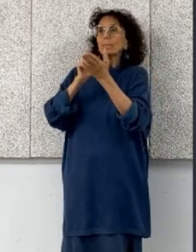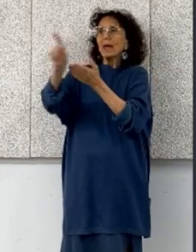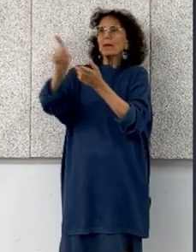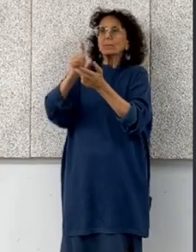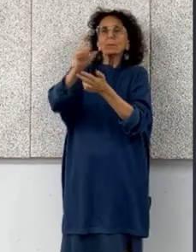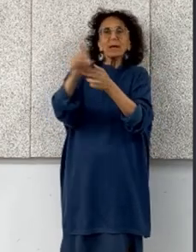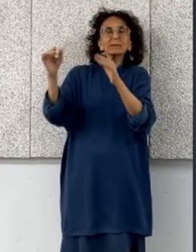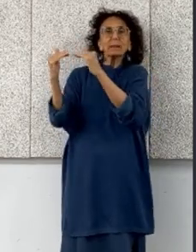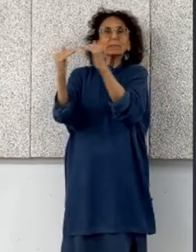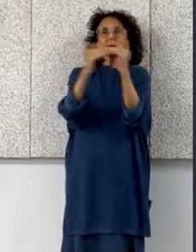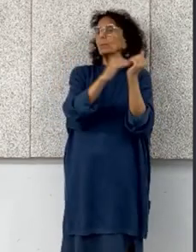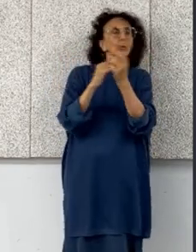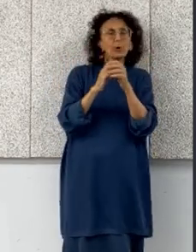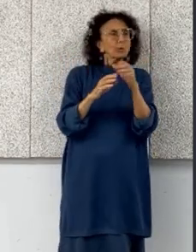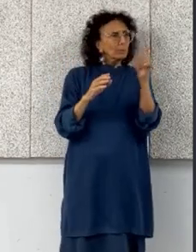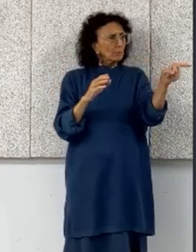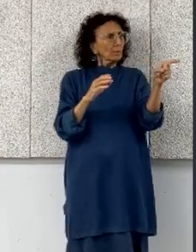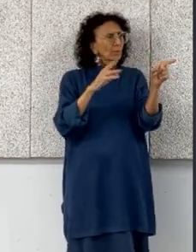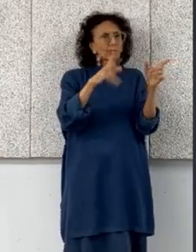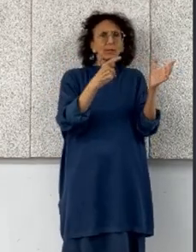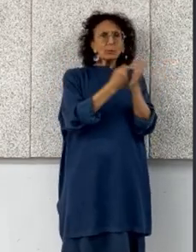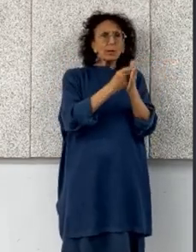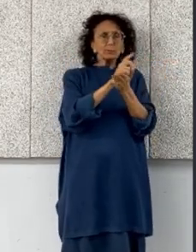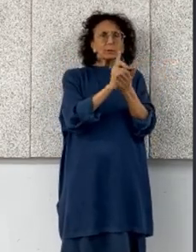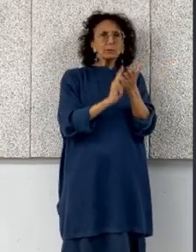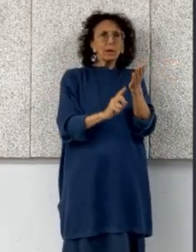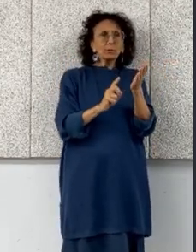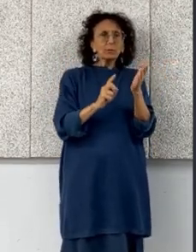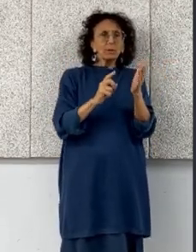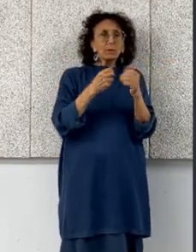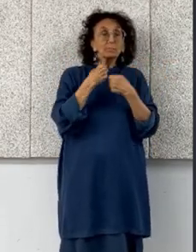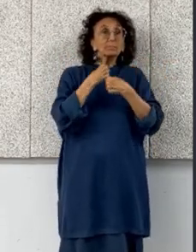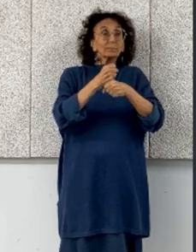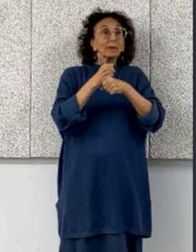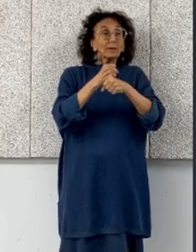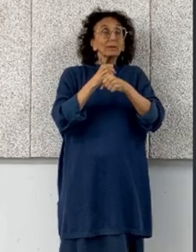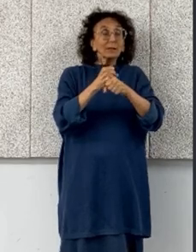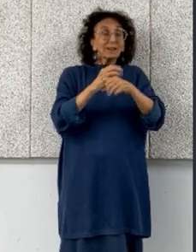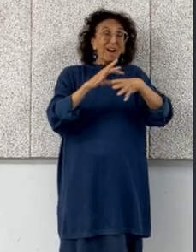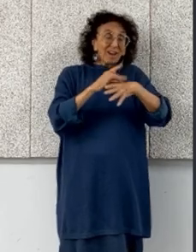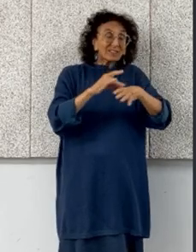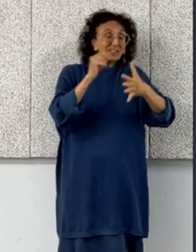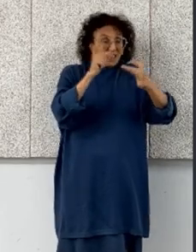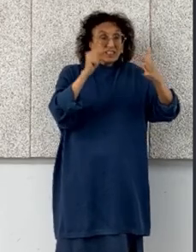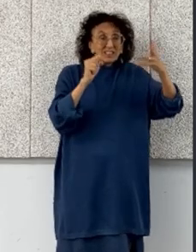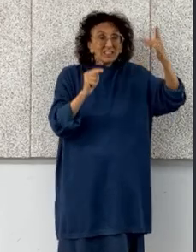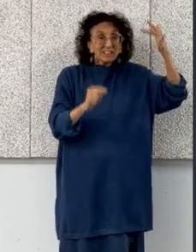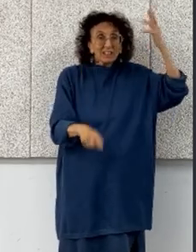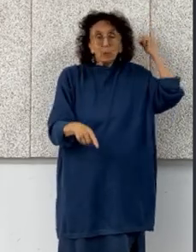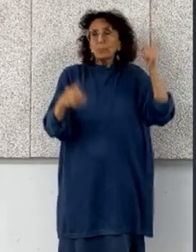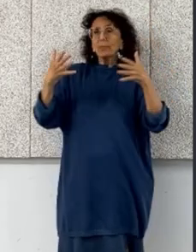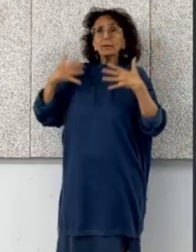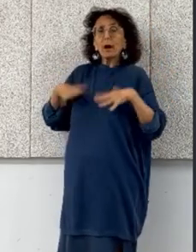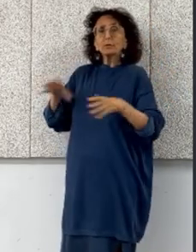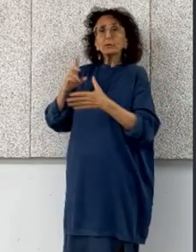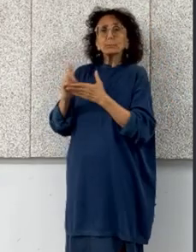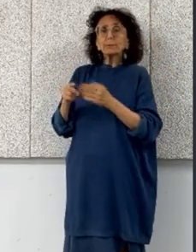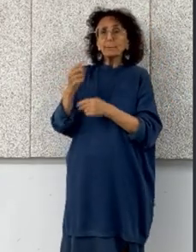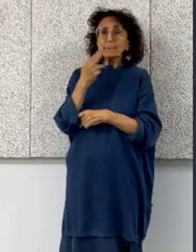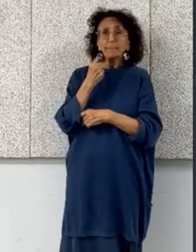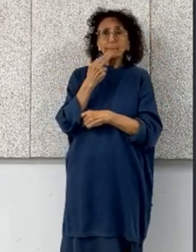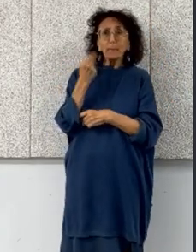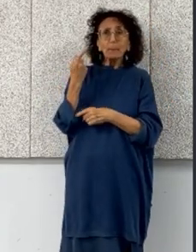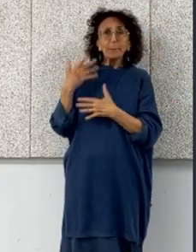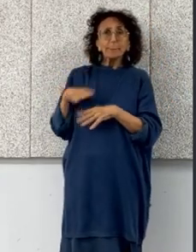out, oh, if this video designer is actually creating an enormous amount of content and the costume designer is designing one costume,